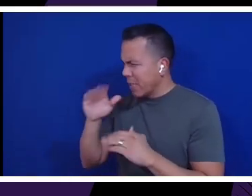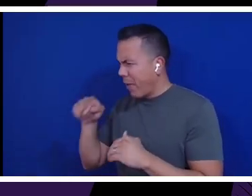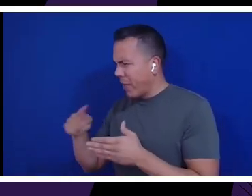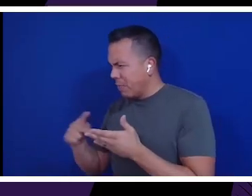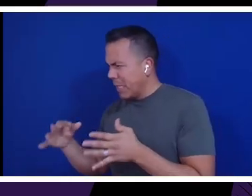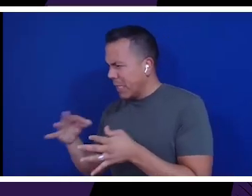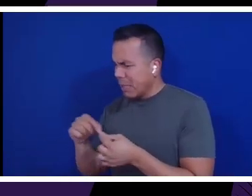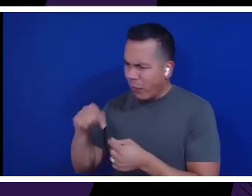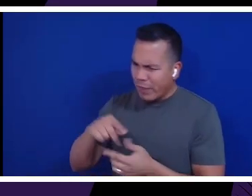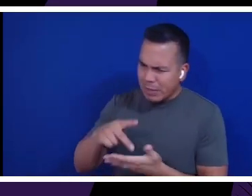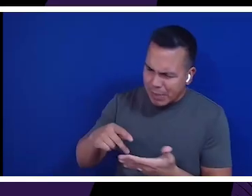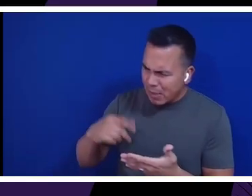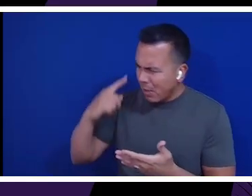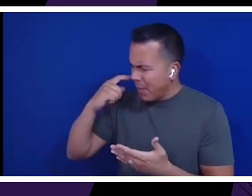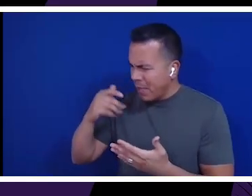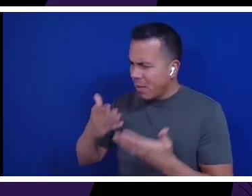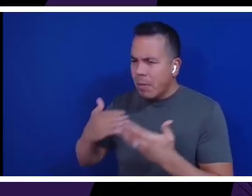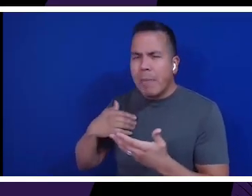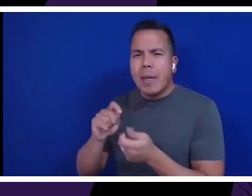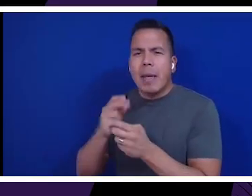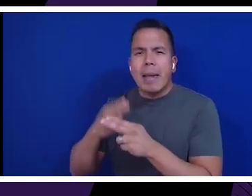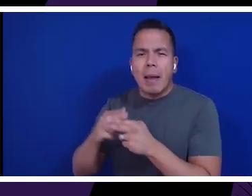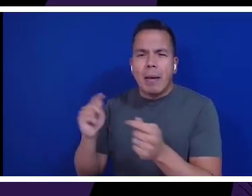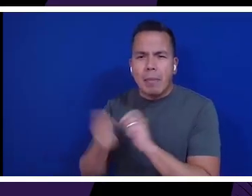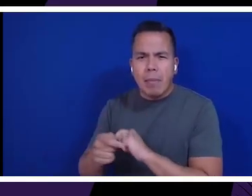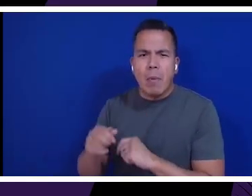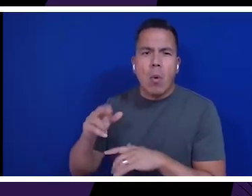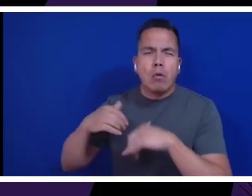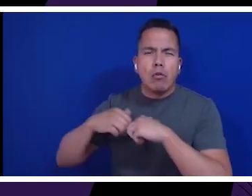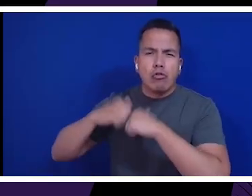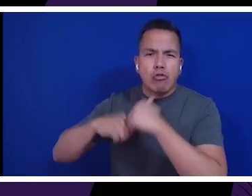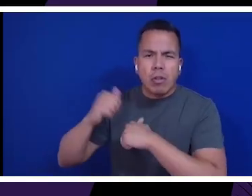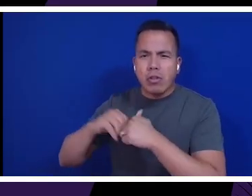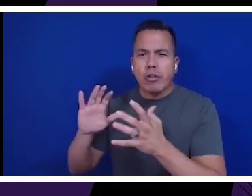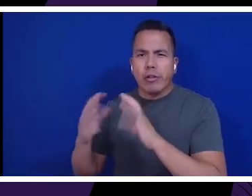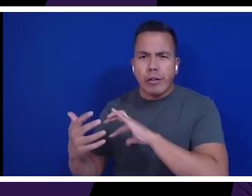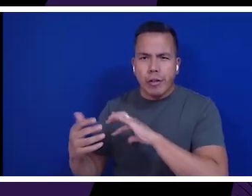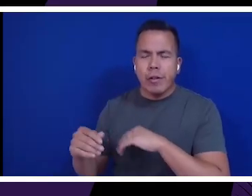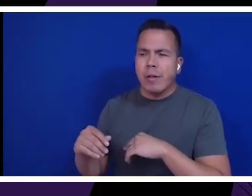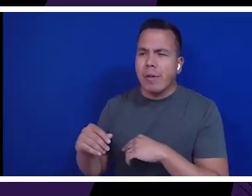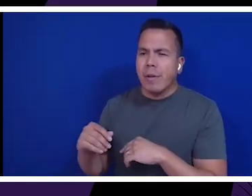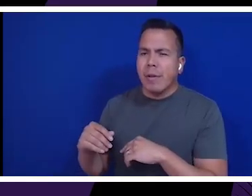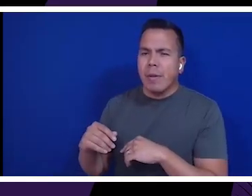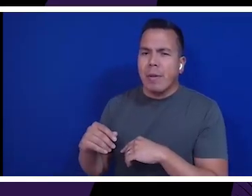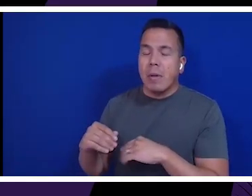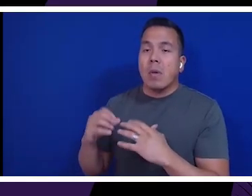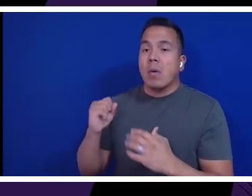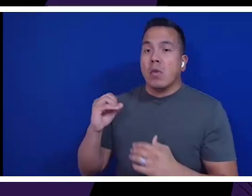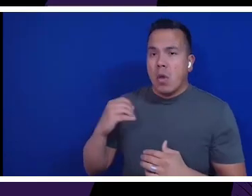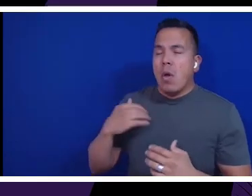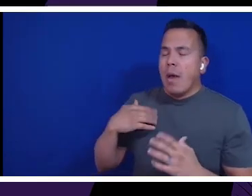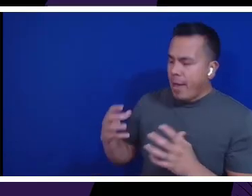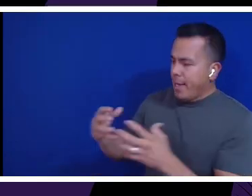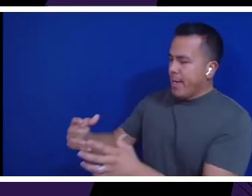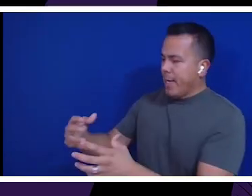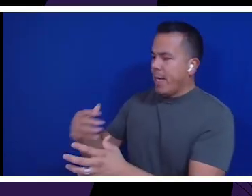to that piece because maybe there have been renames and like structure misalignments. So I made up this principle, which